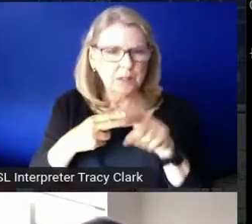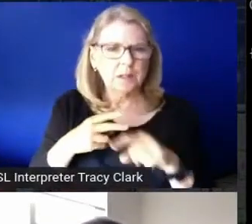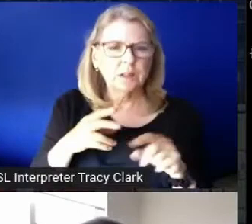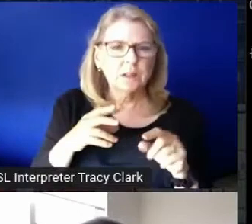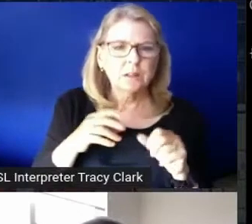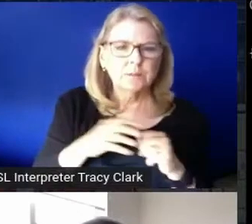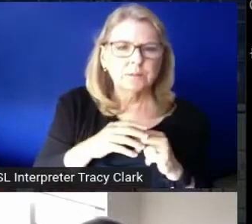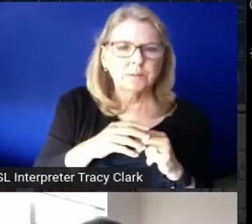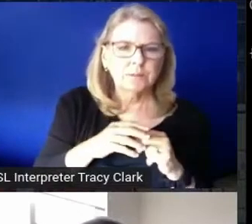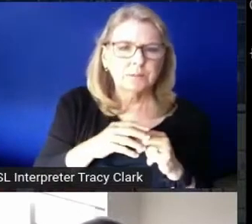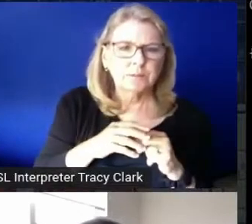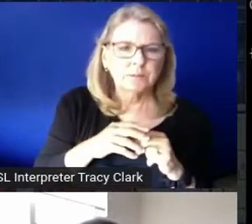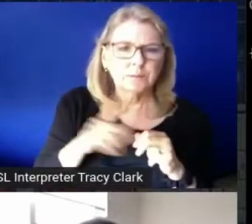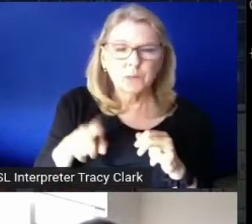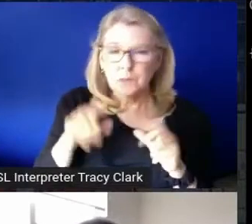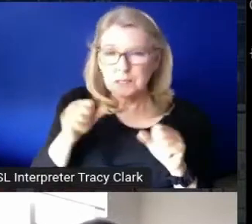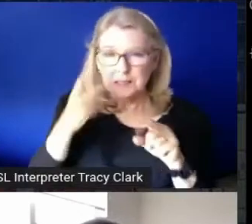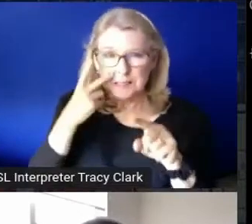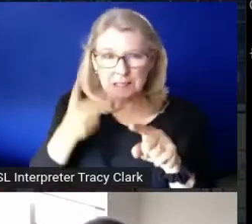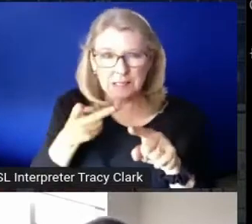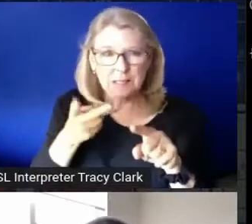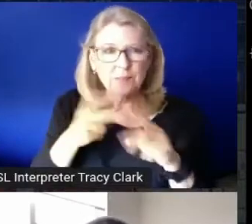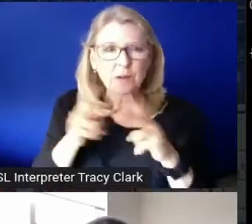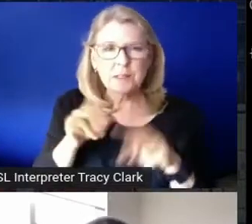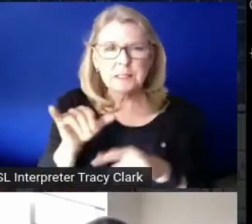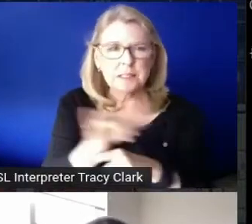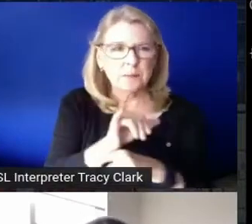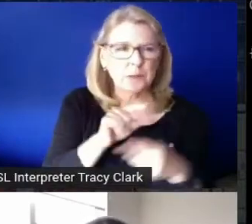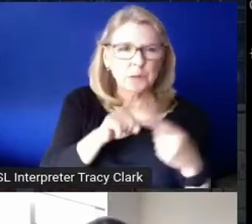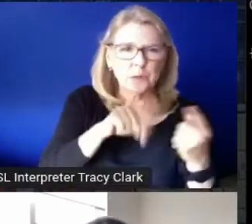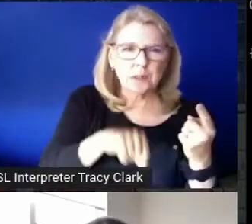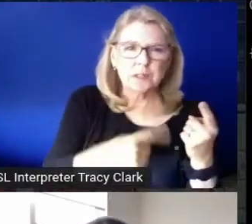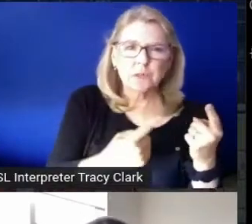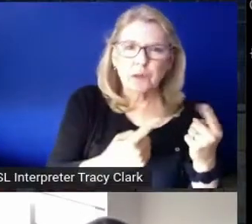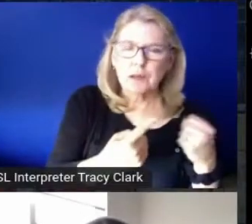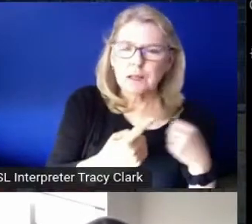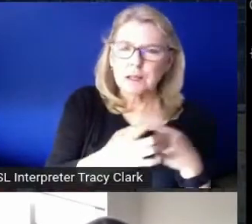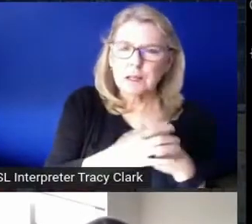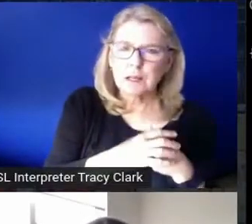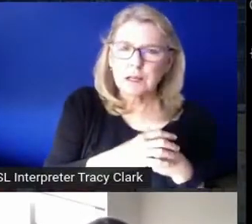very similar to this one. It seems like it worked.